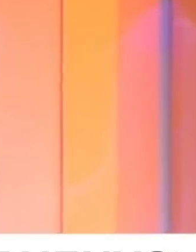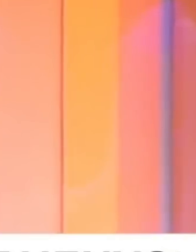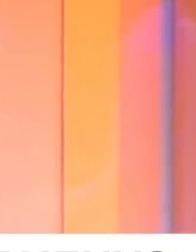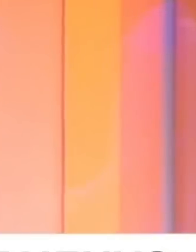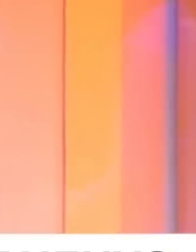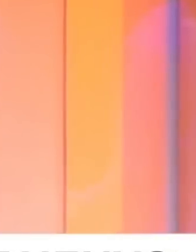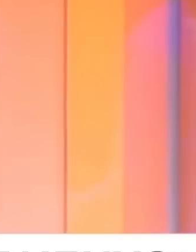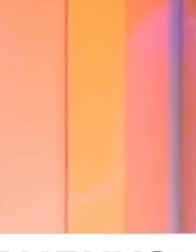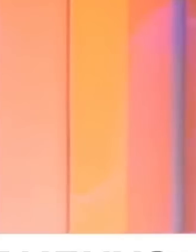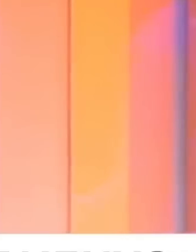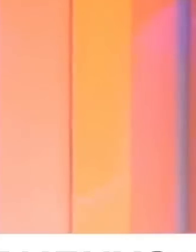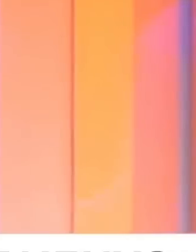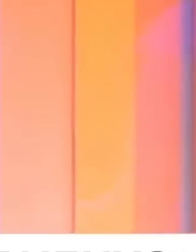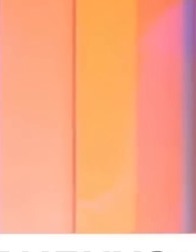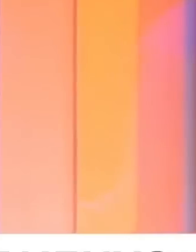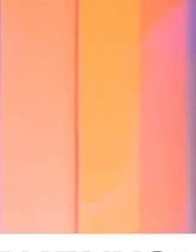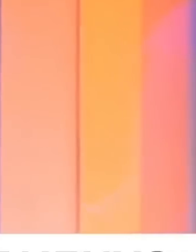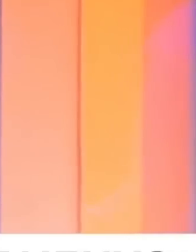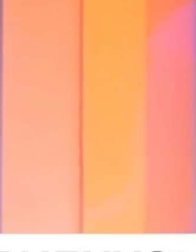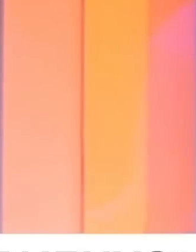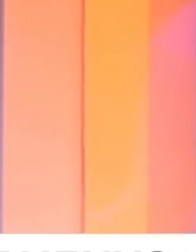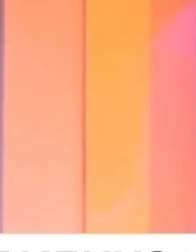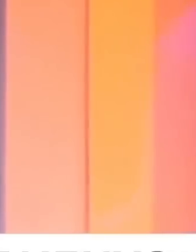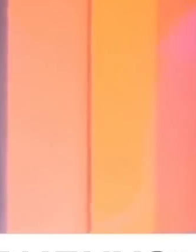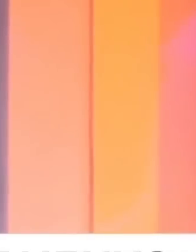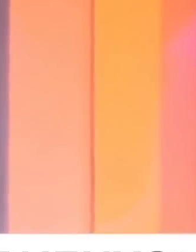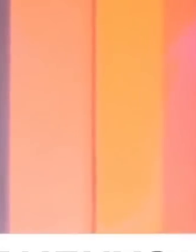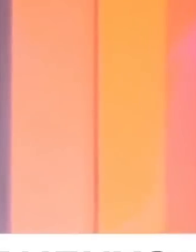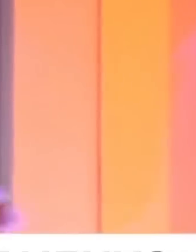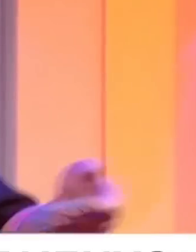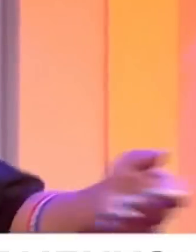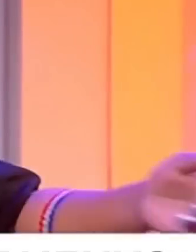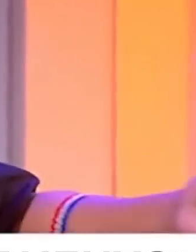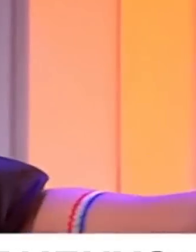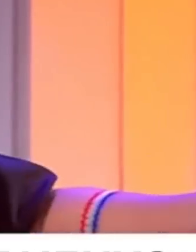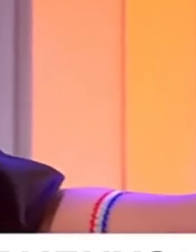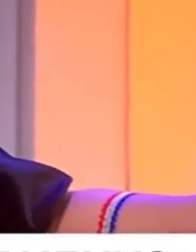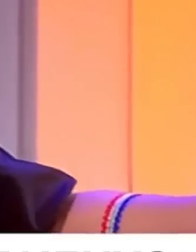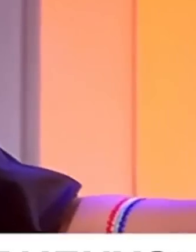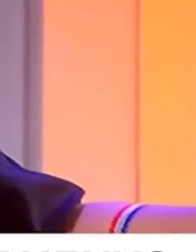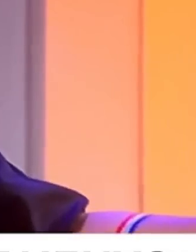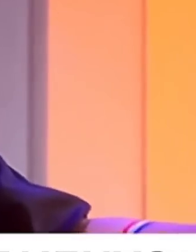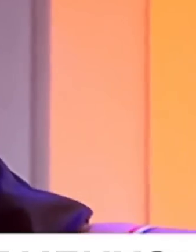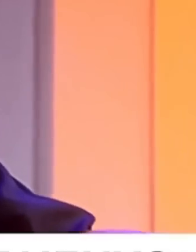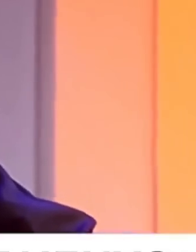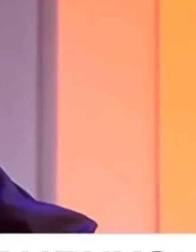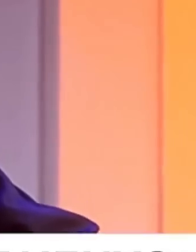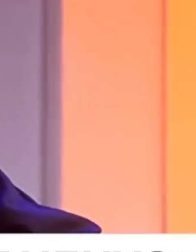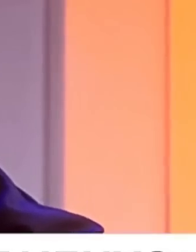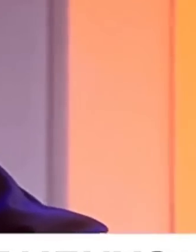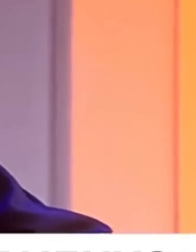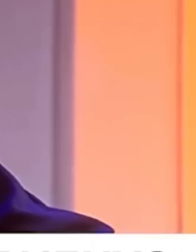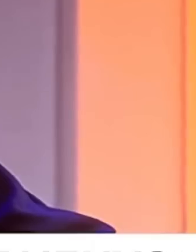le tlholego dikgato tša lona leeto la gago mofedi